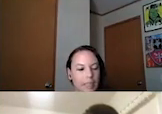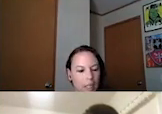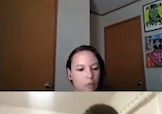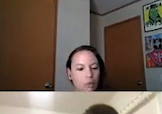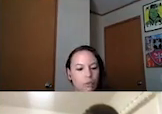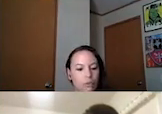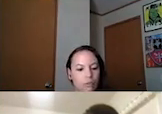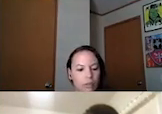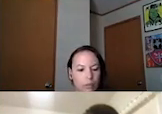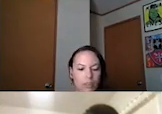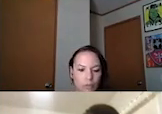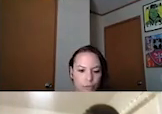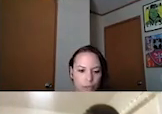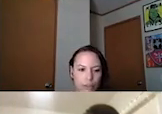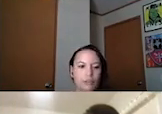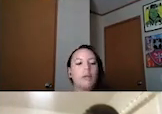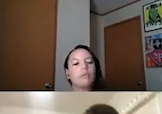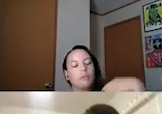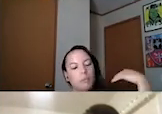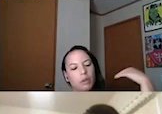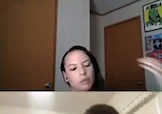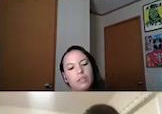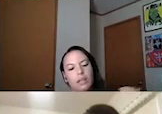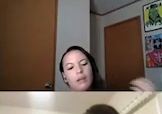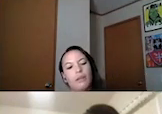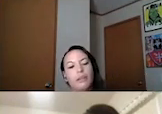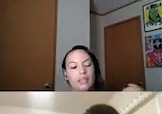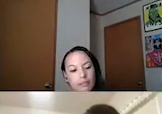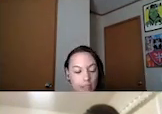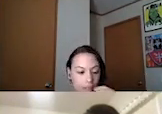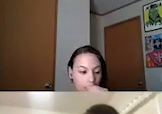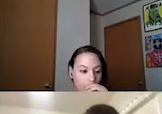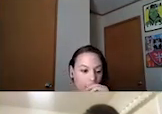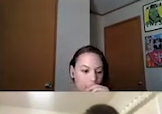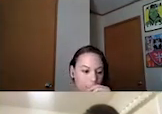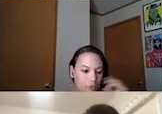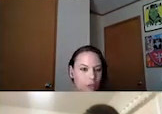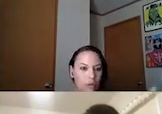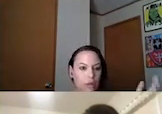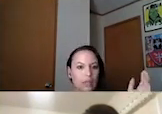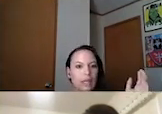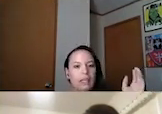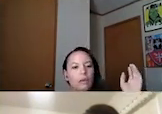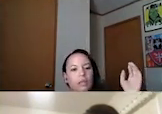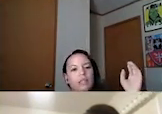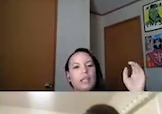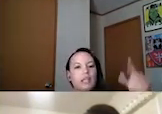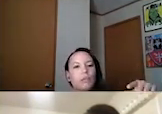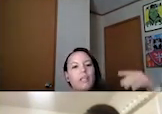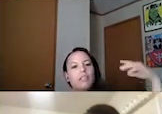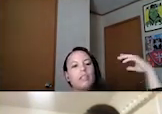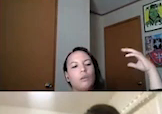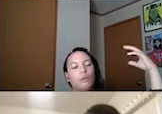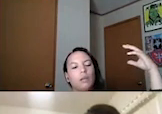is able to develop an infrastructure that promotes, healthier living? So kind of going into that